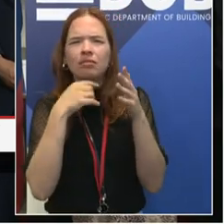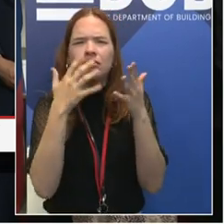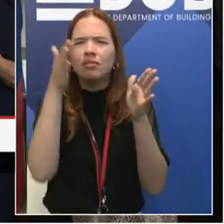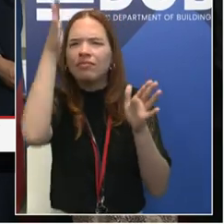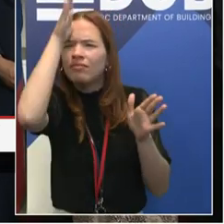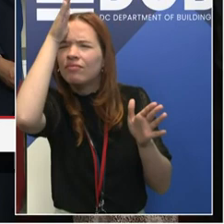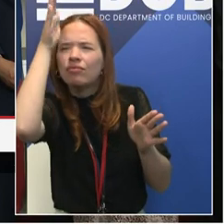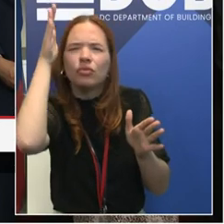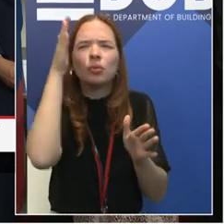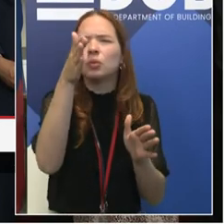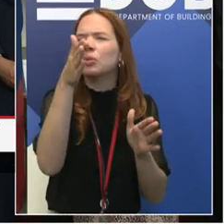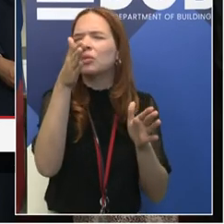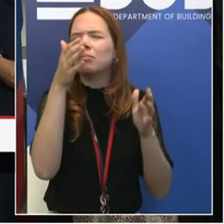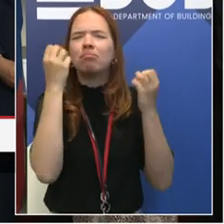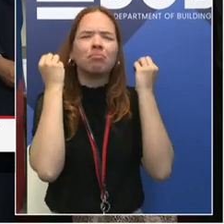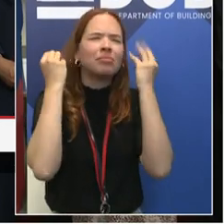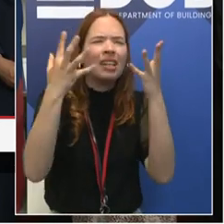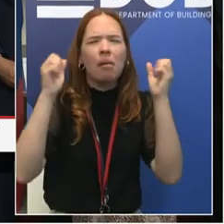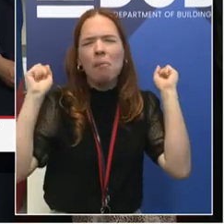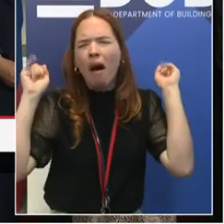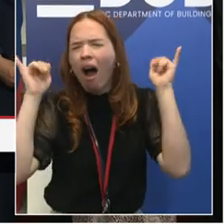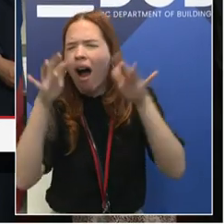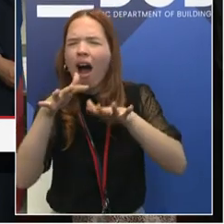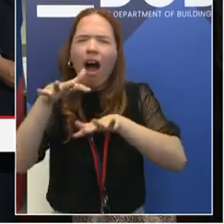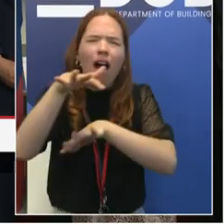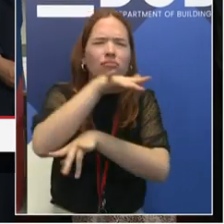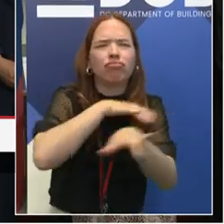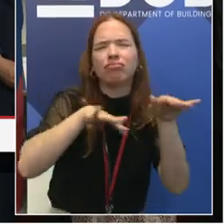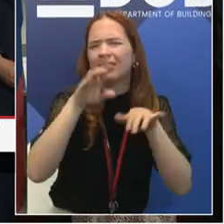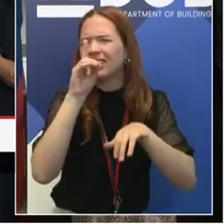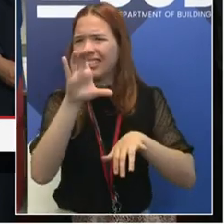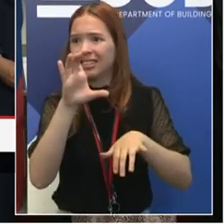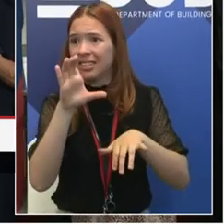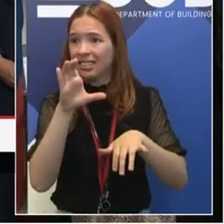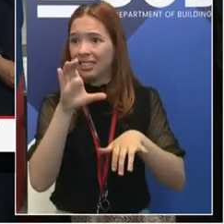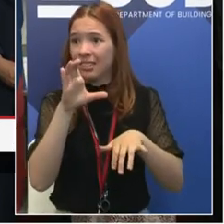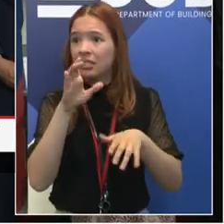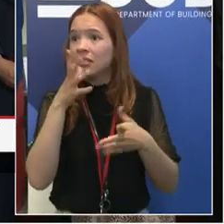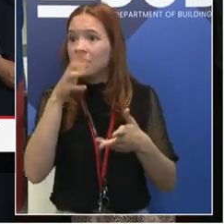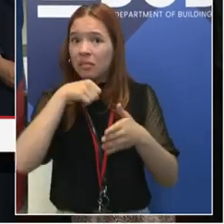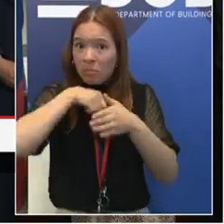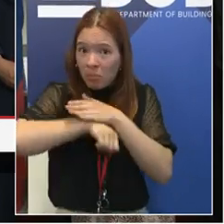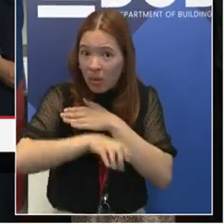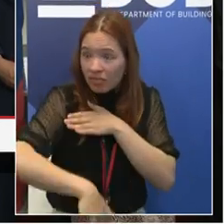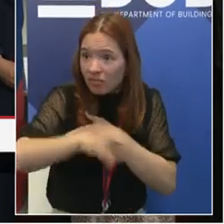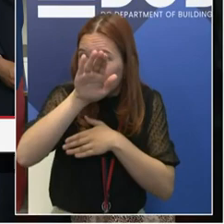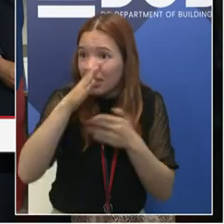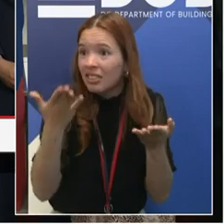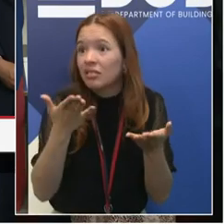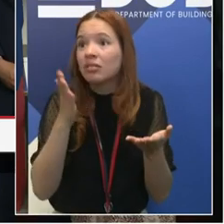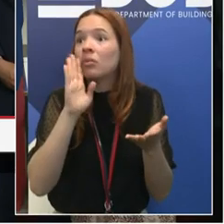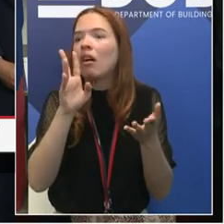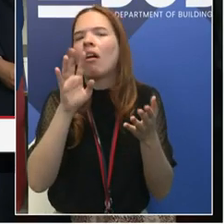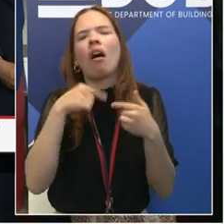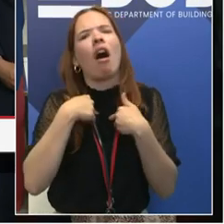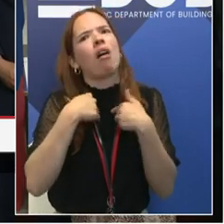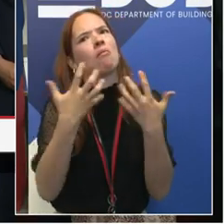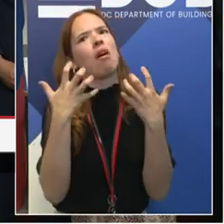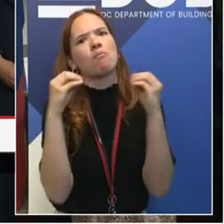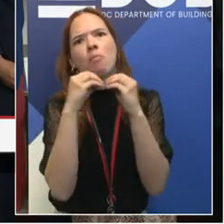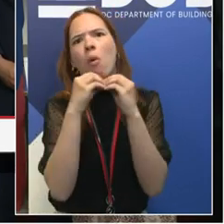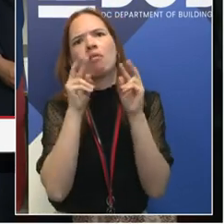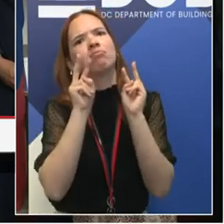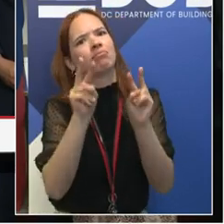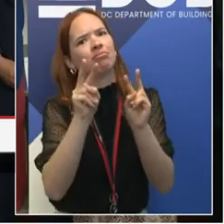downtown. And just to think as a person who grew up here, the transformation that will occur is, I think,